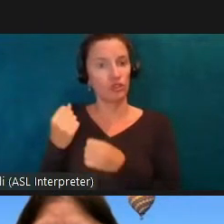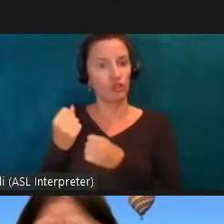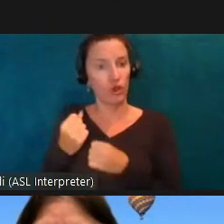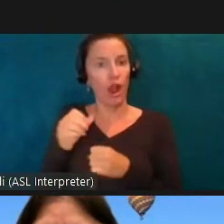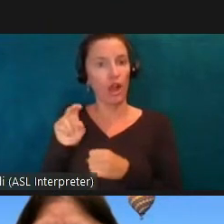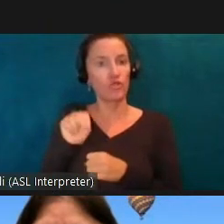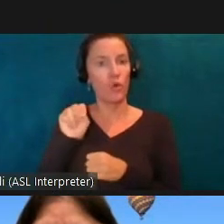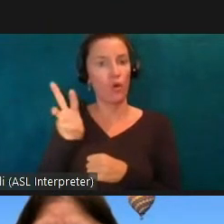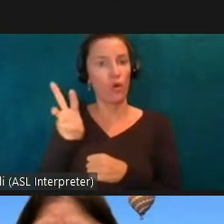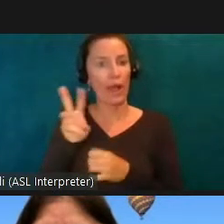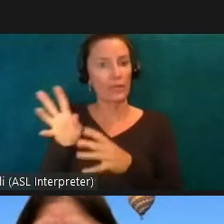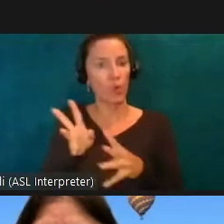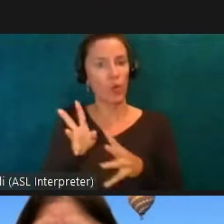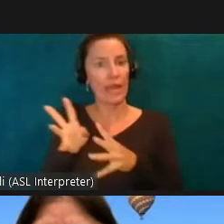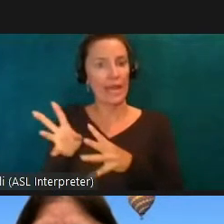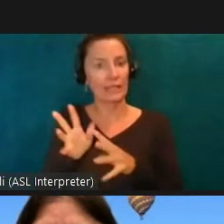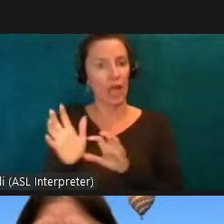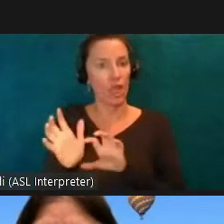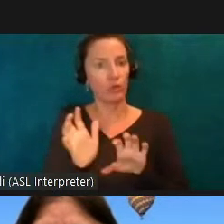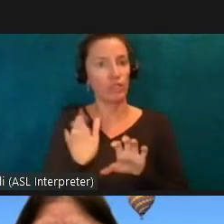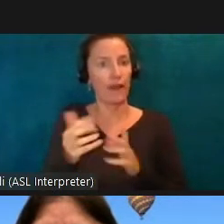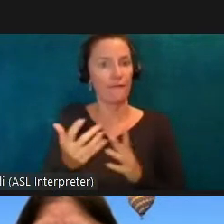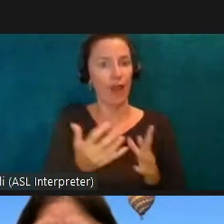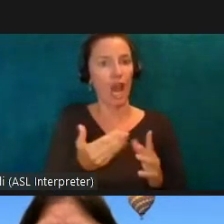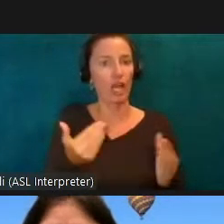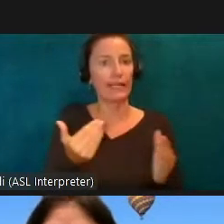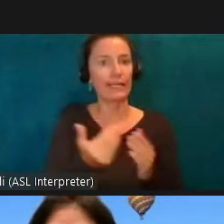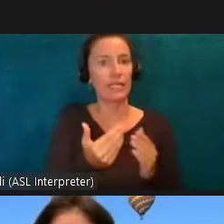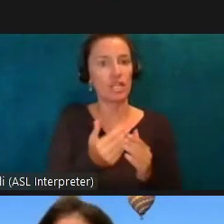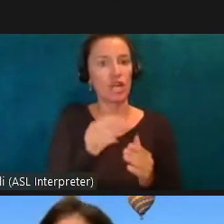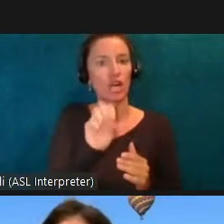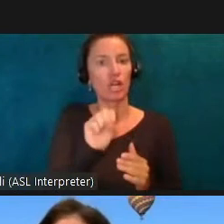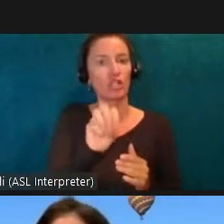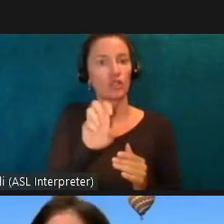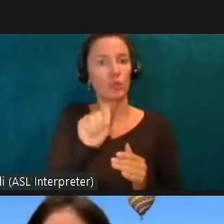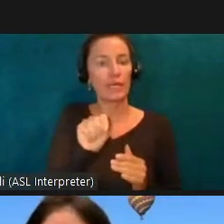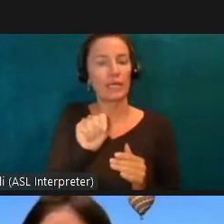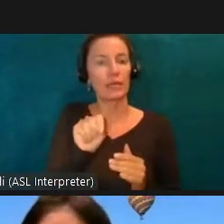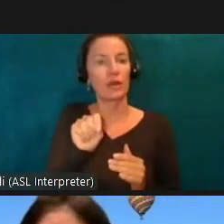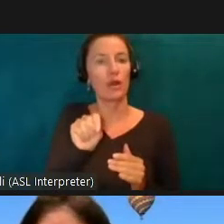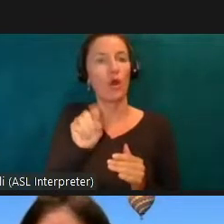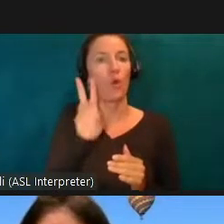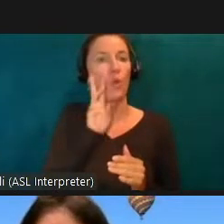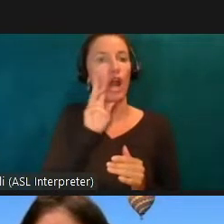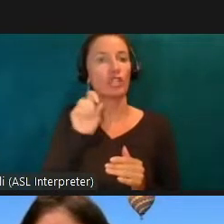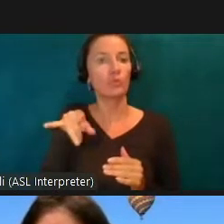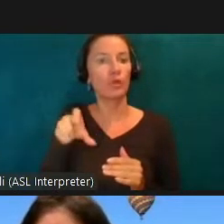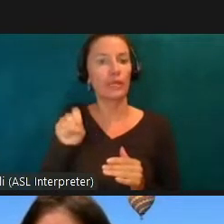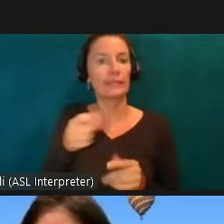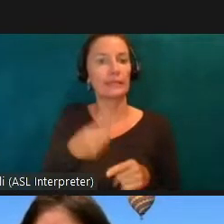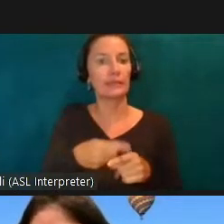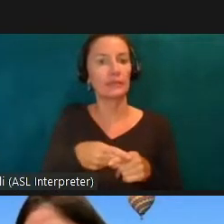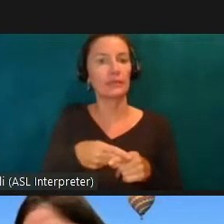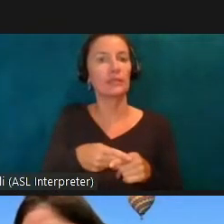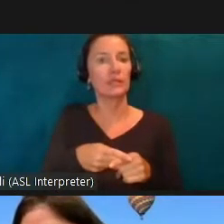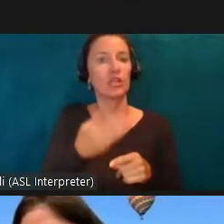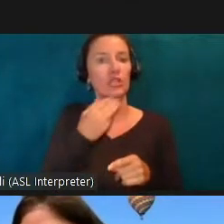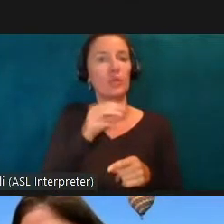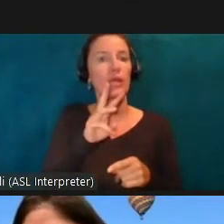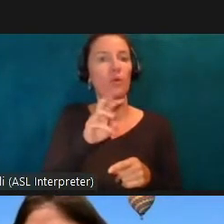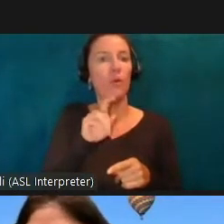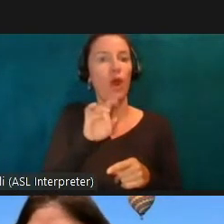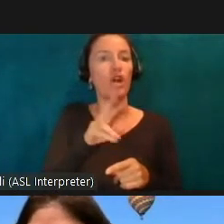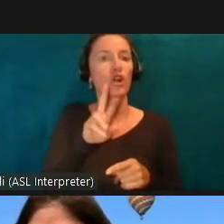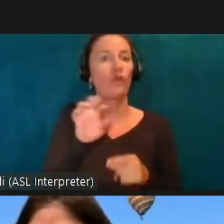winds that were pushing the fire towards that Sweetwater Springs West Side Road intersection. And so that pushed